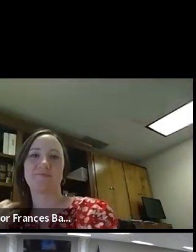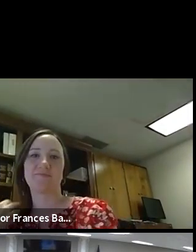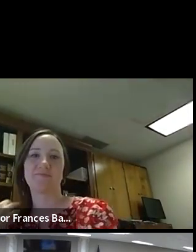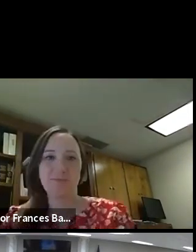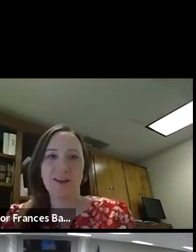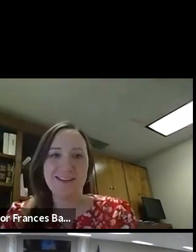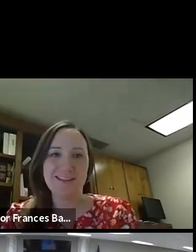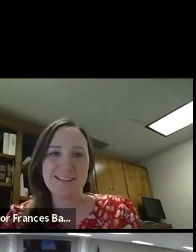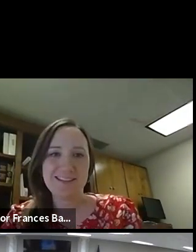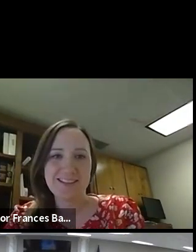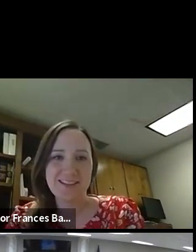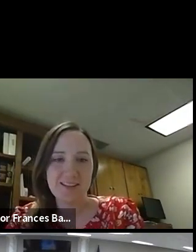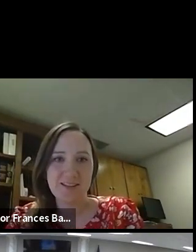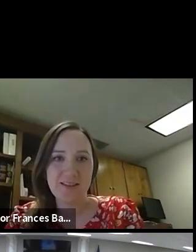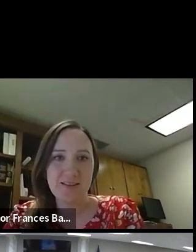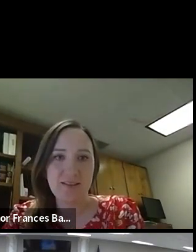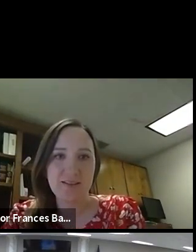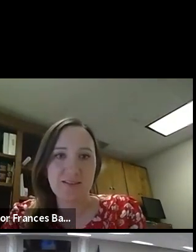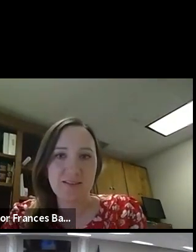laughing, Will?